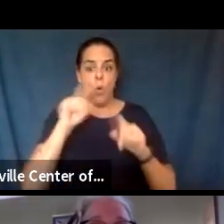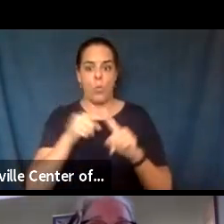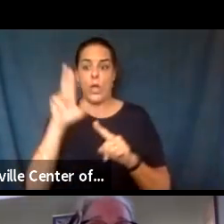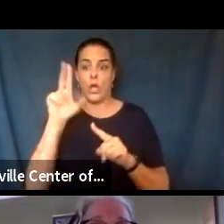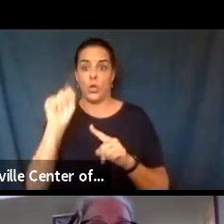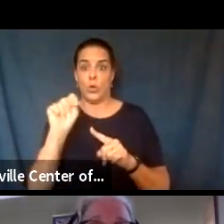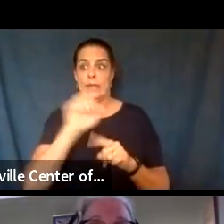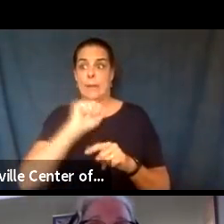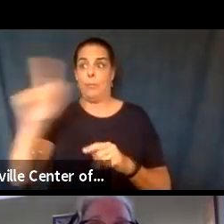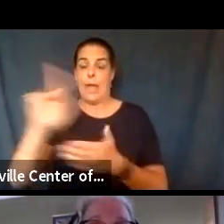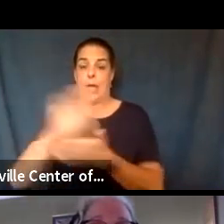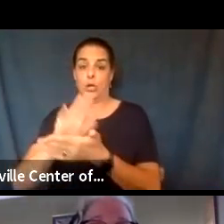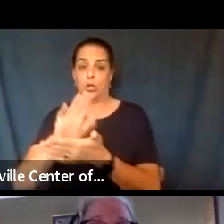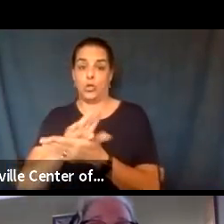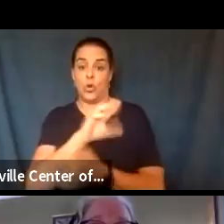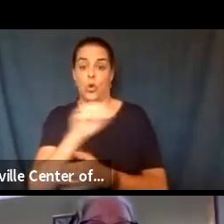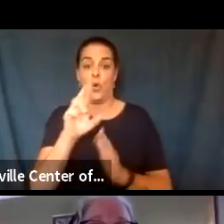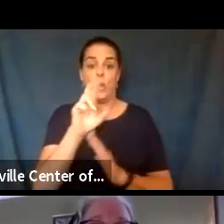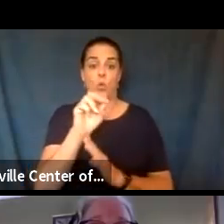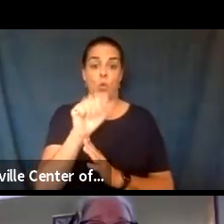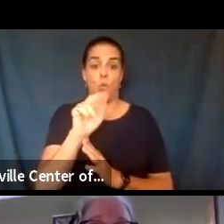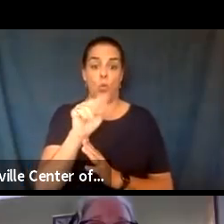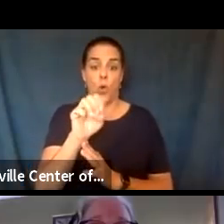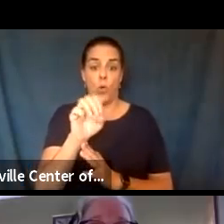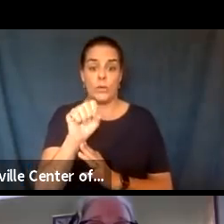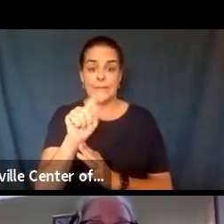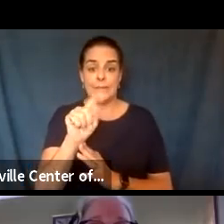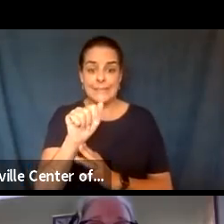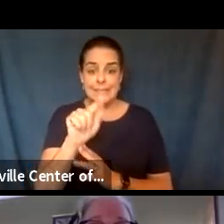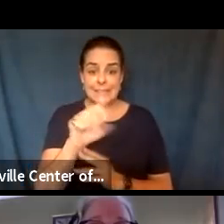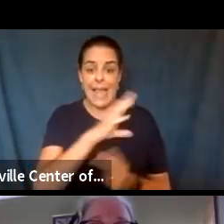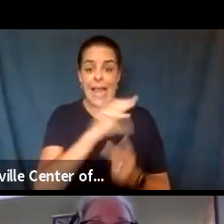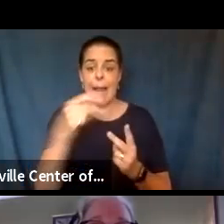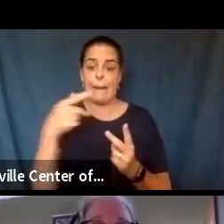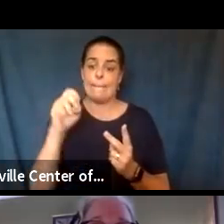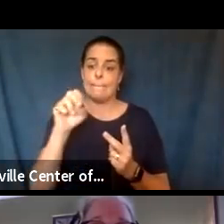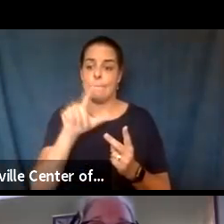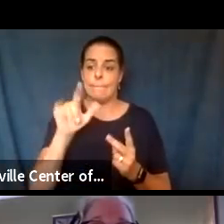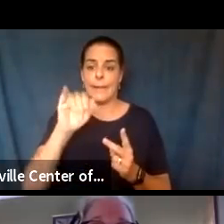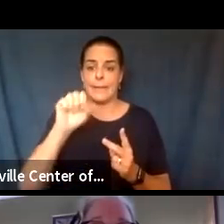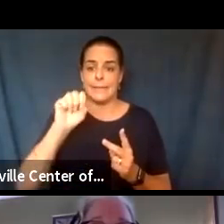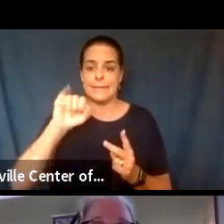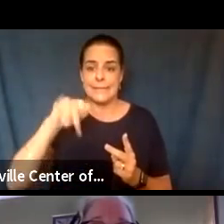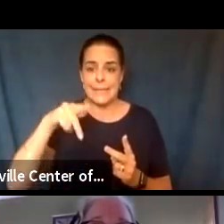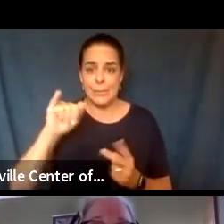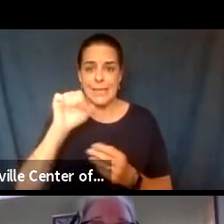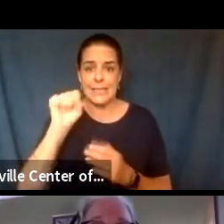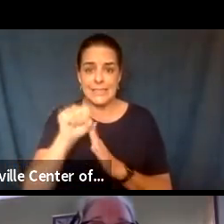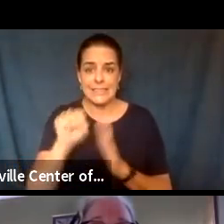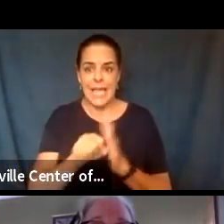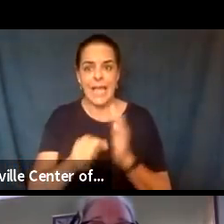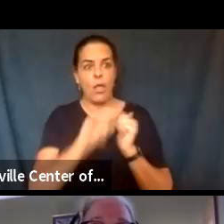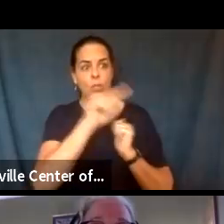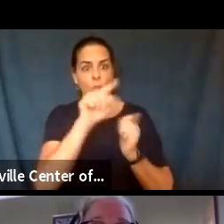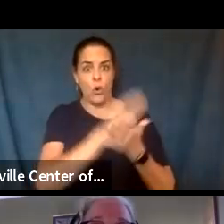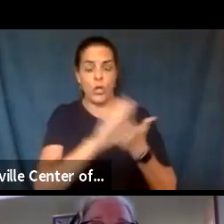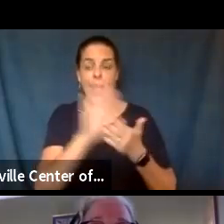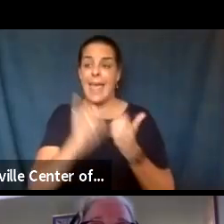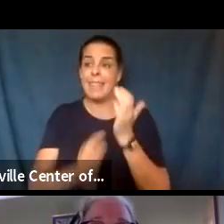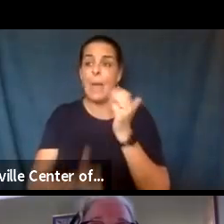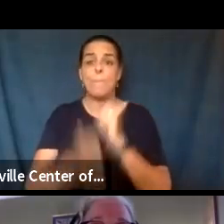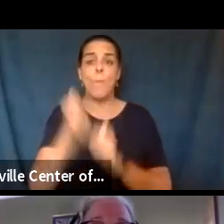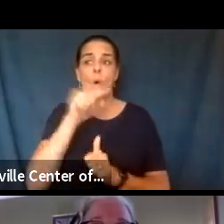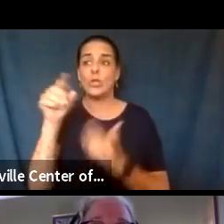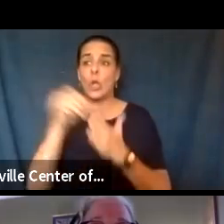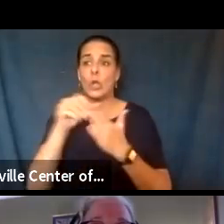session and Roane State and Pellissippi State, that most of those students shouldn't be drinking